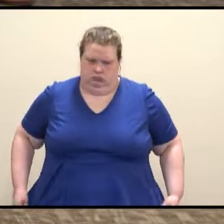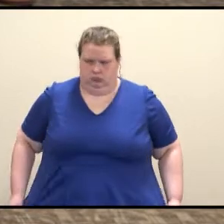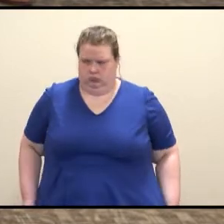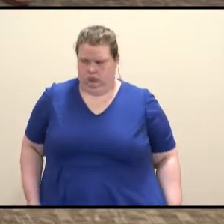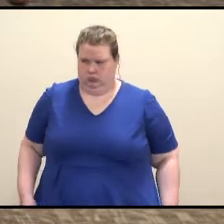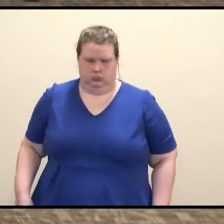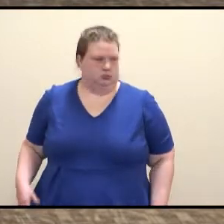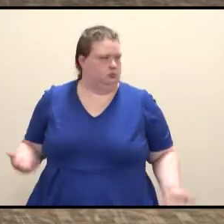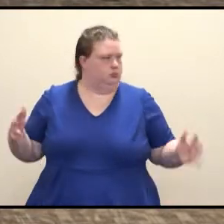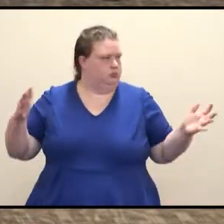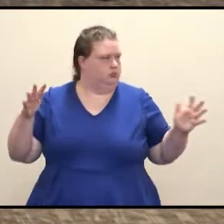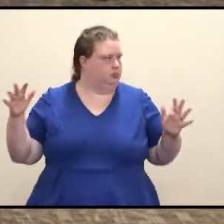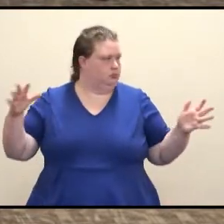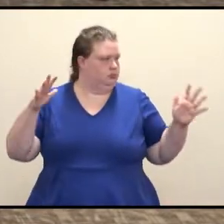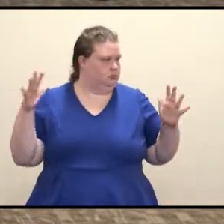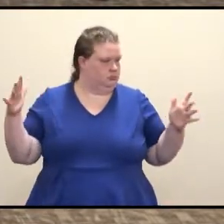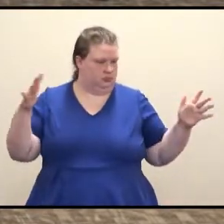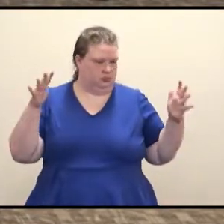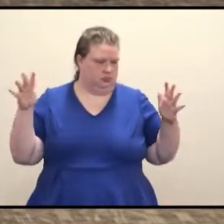Congratulations.